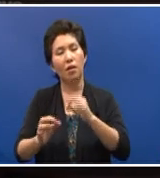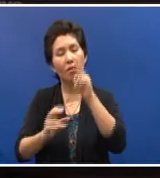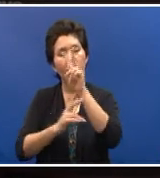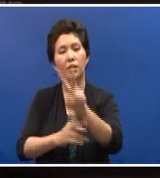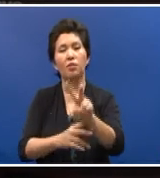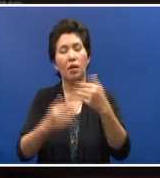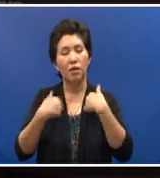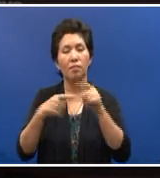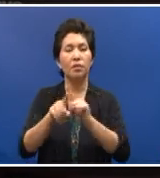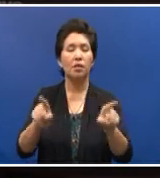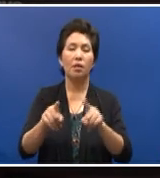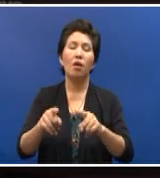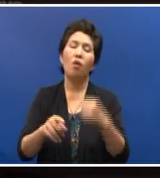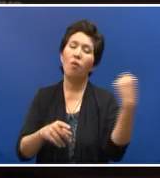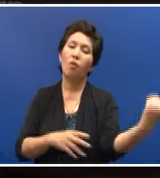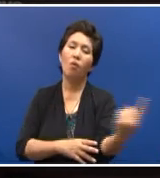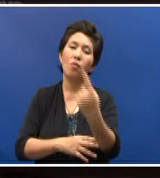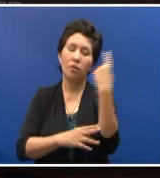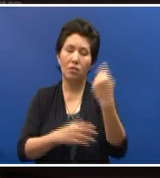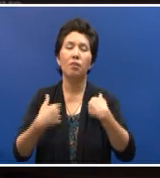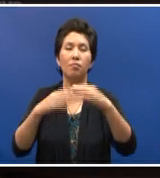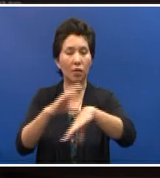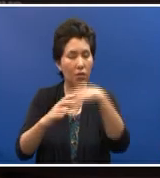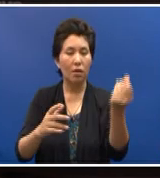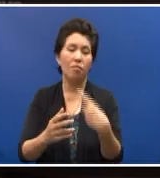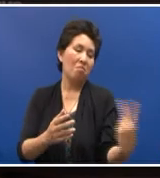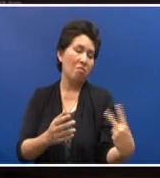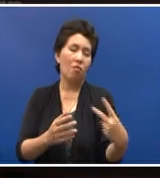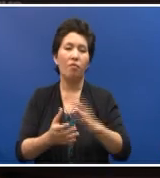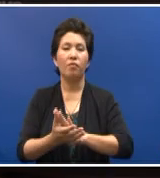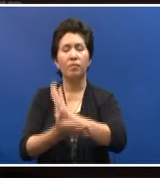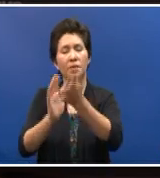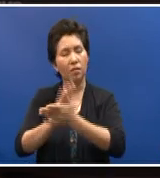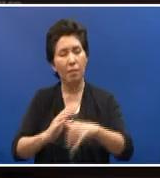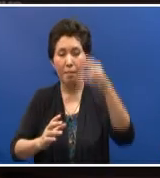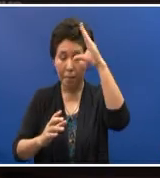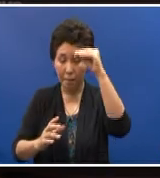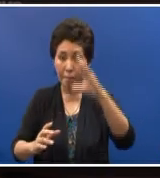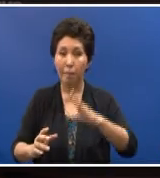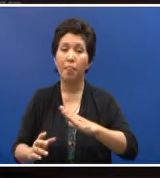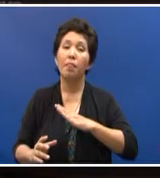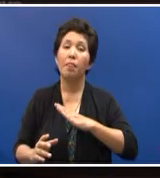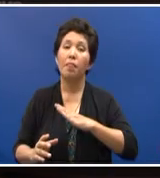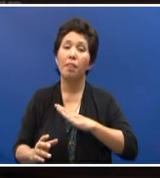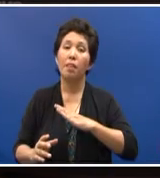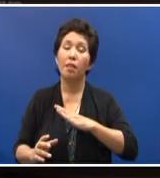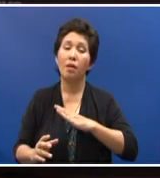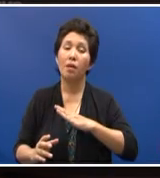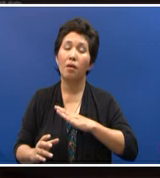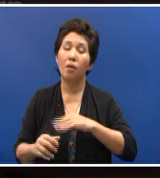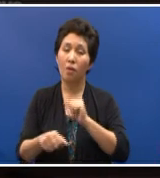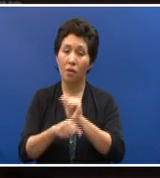different. There are always exceptions to the rule. Okay, there are men who prefer to